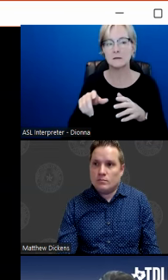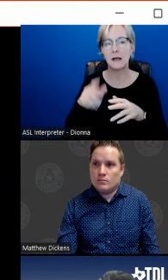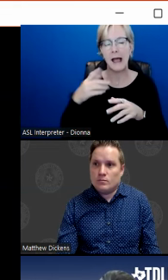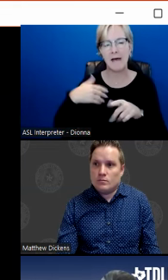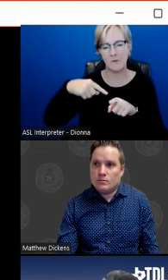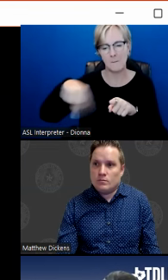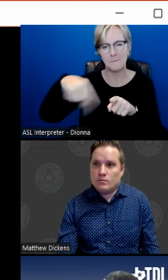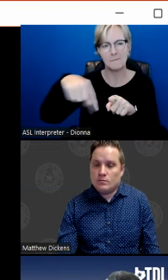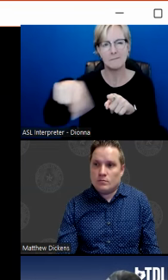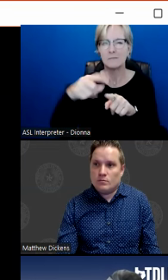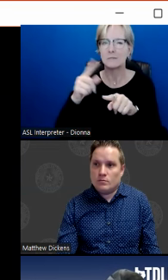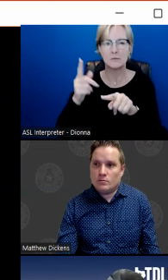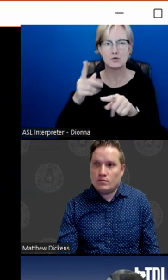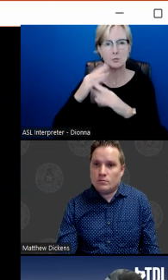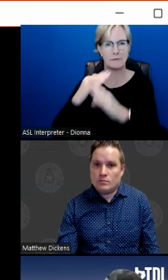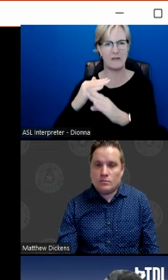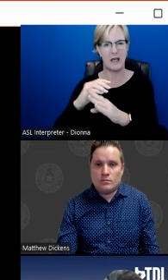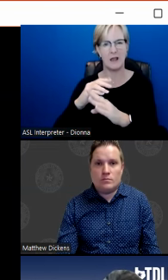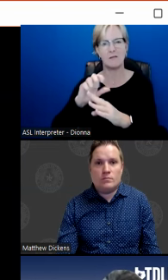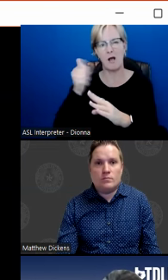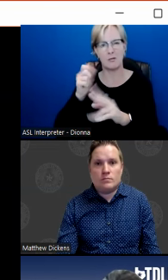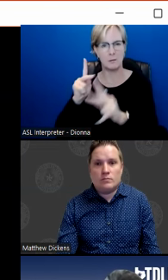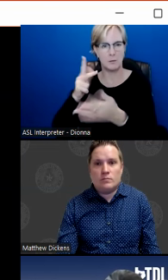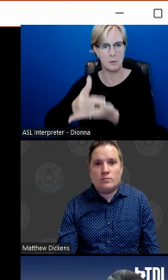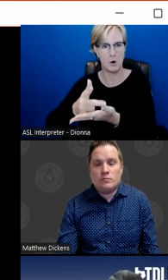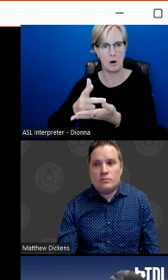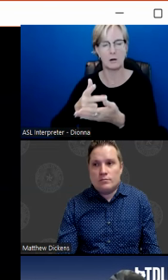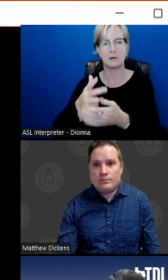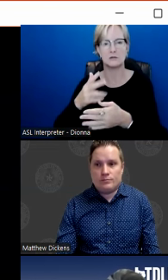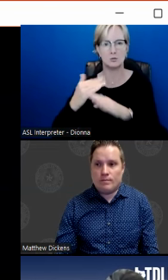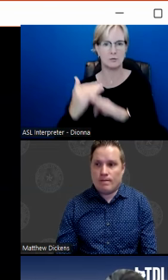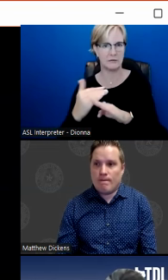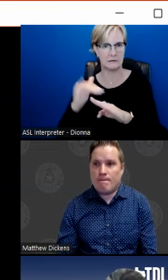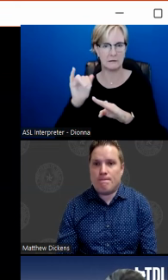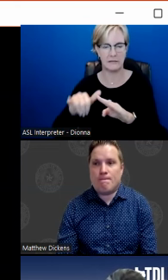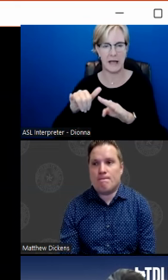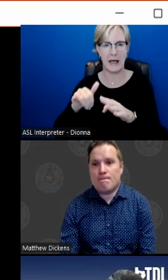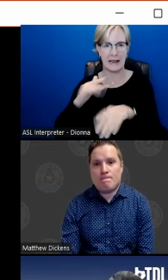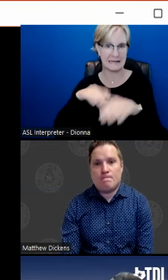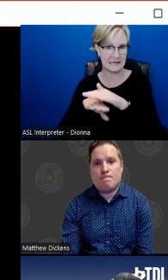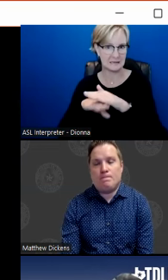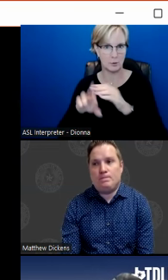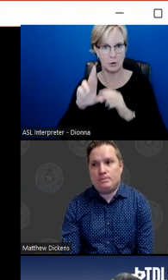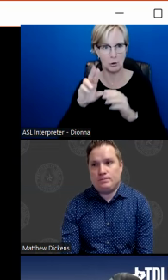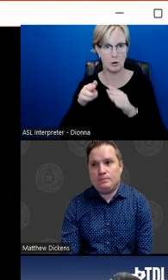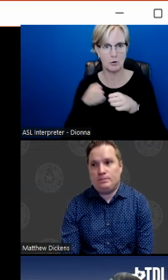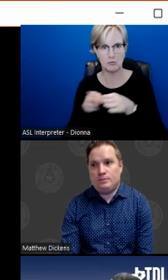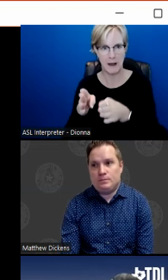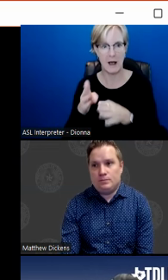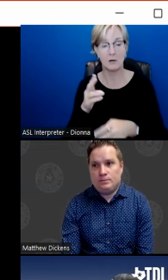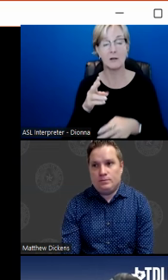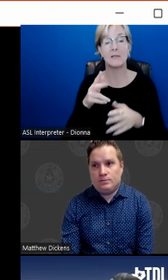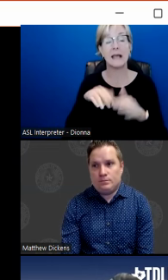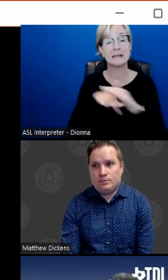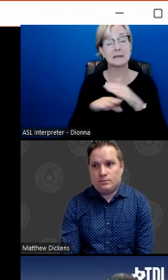the access aisle and connect to an accessible route. So speaking of the accessible route, the accessible parking spaces must